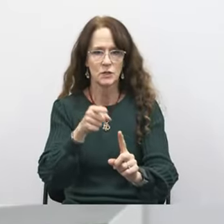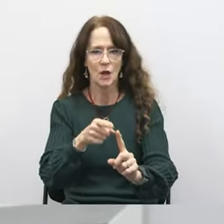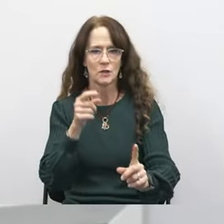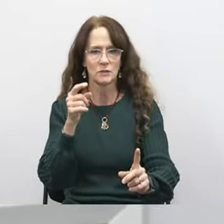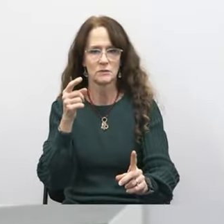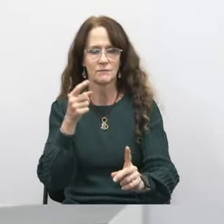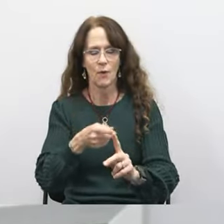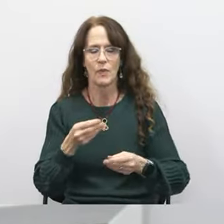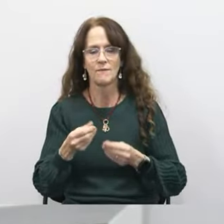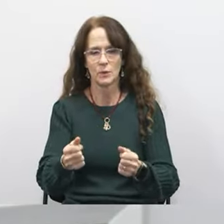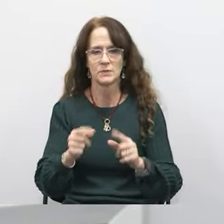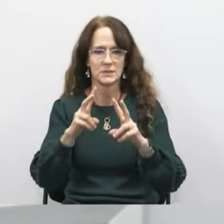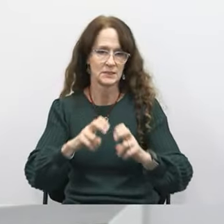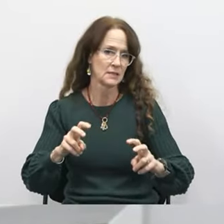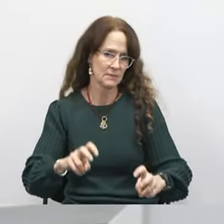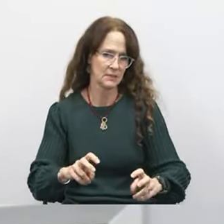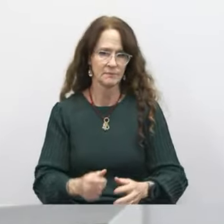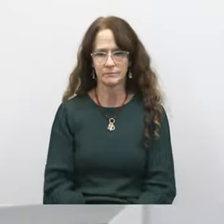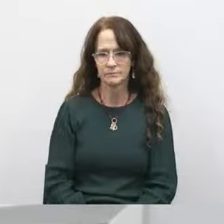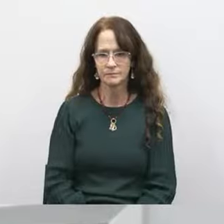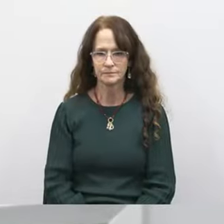assessment.